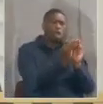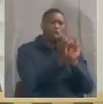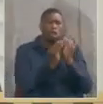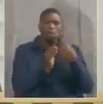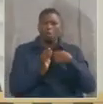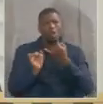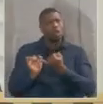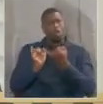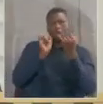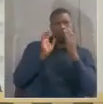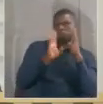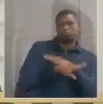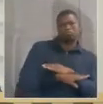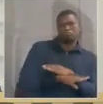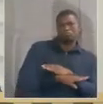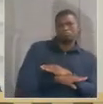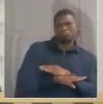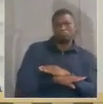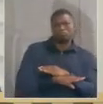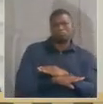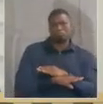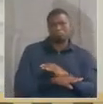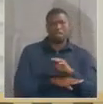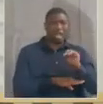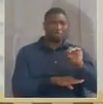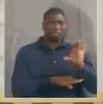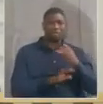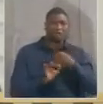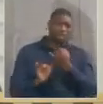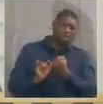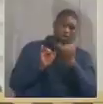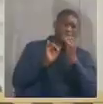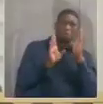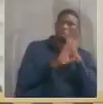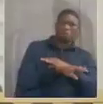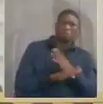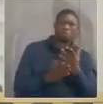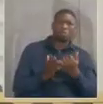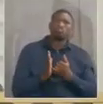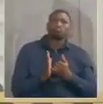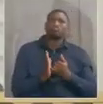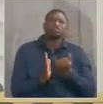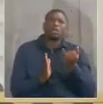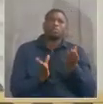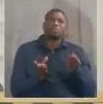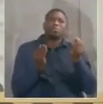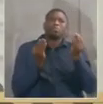meetings by the interministerial committee. We will get the